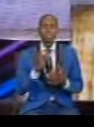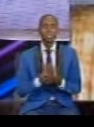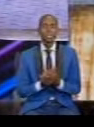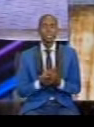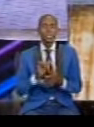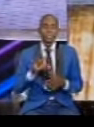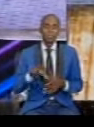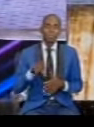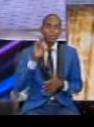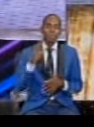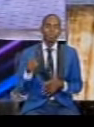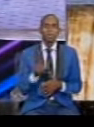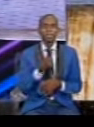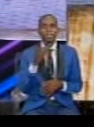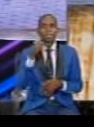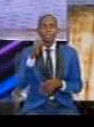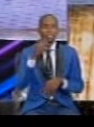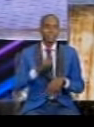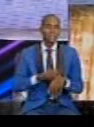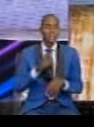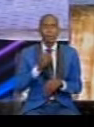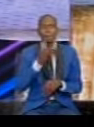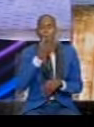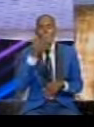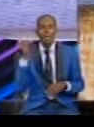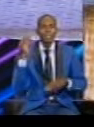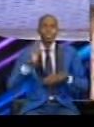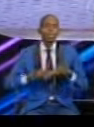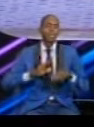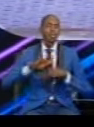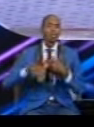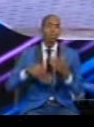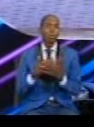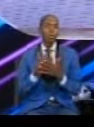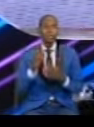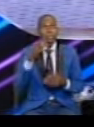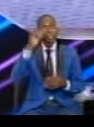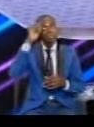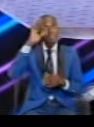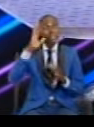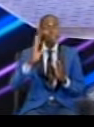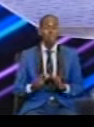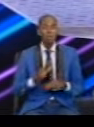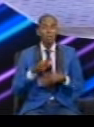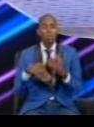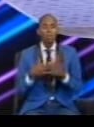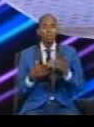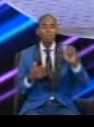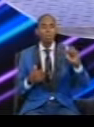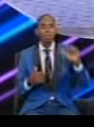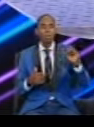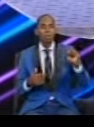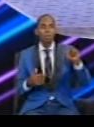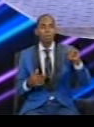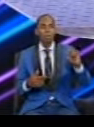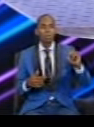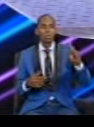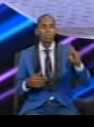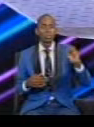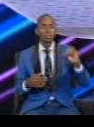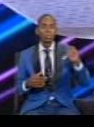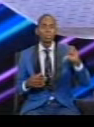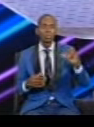found them 10 times better than all the magicians and all the astrologers that were in all